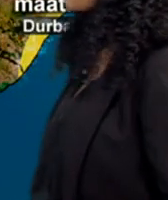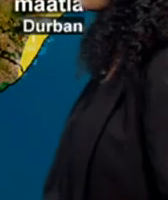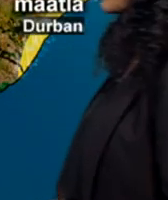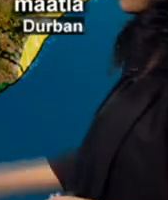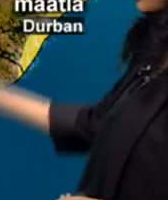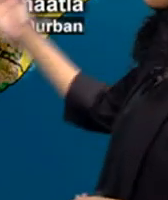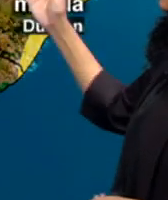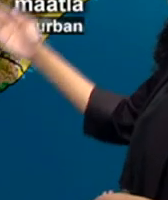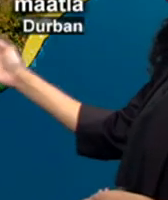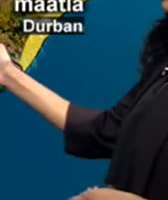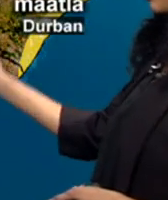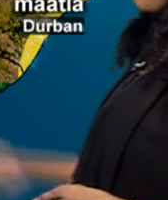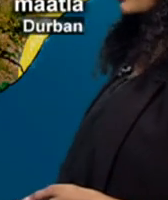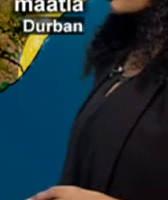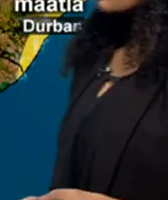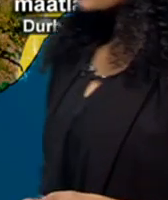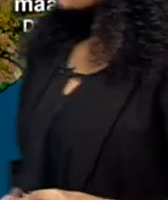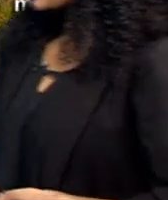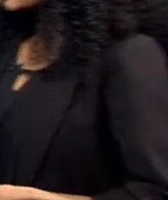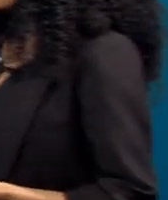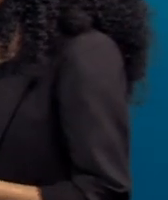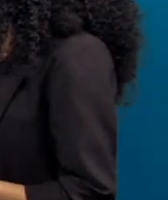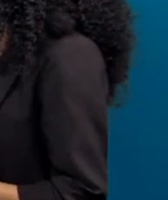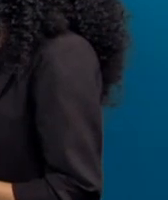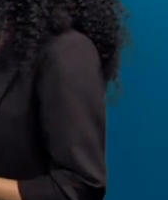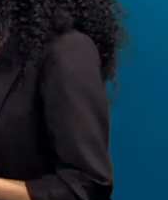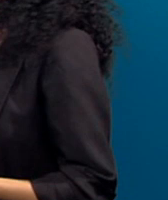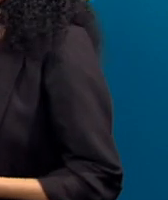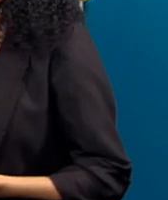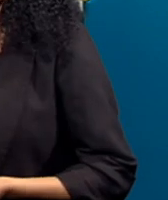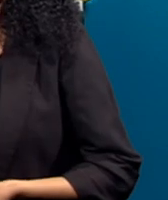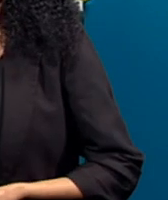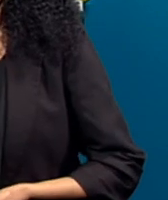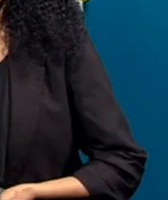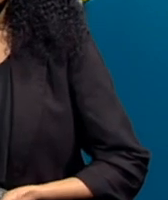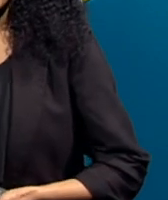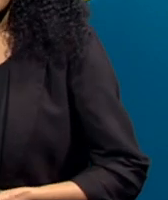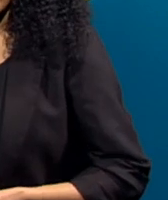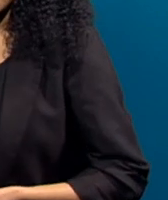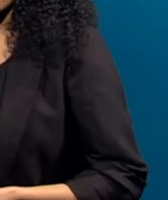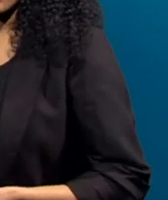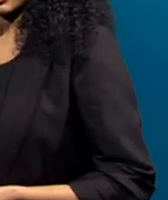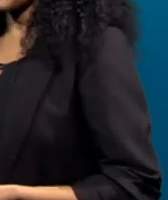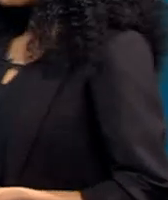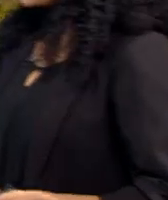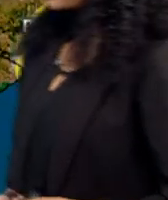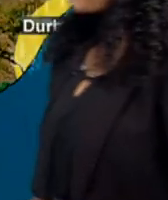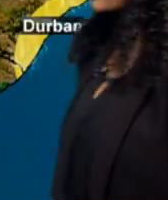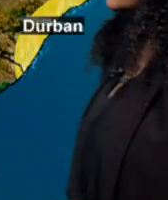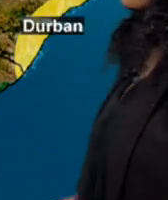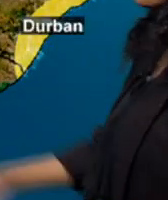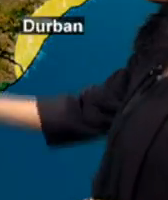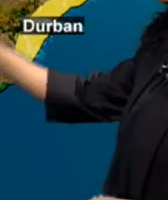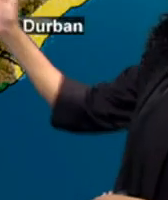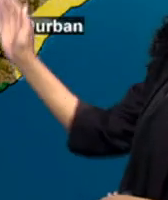ba na le gone gore tsibusa ka pula e matla mo karolong ya KwaZulu-Natal le pula e matla mo karolong ya Eastern Cape ka moso dipula tse di